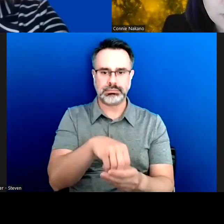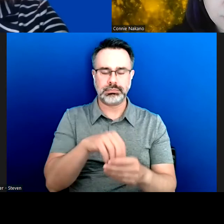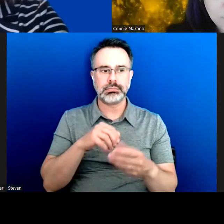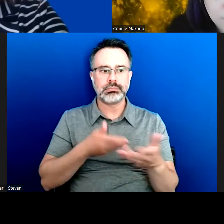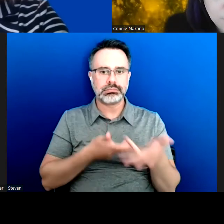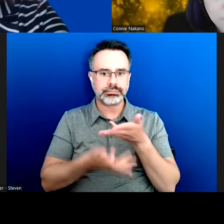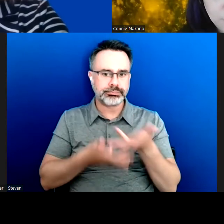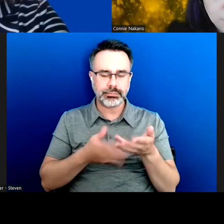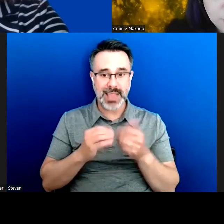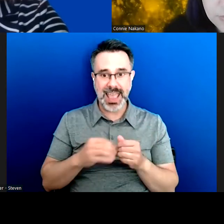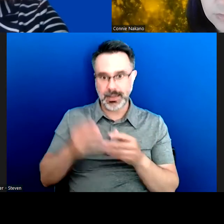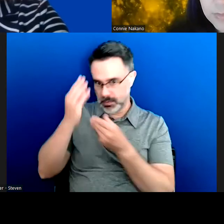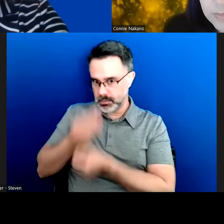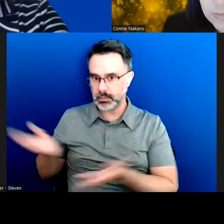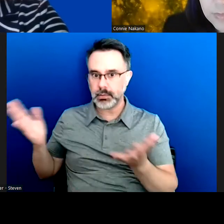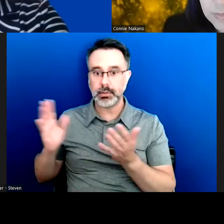across our community.